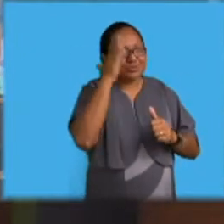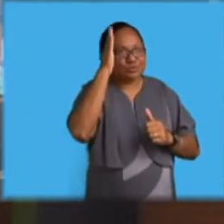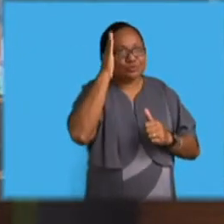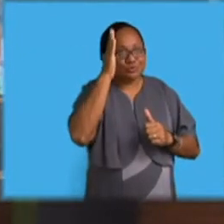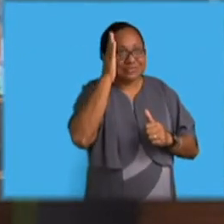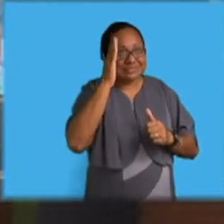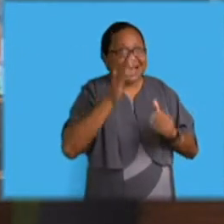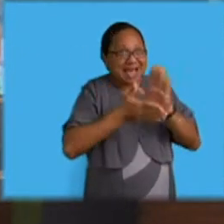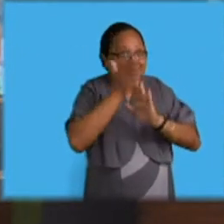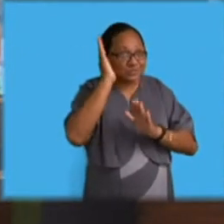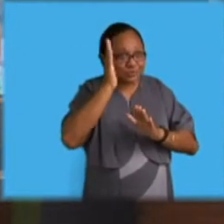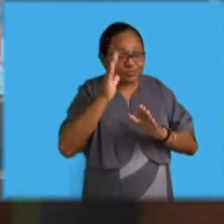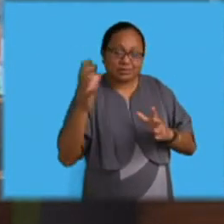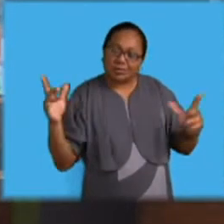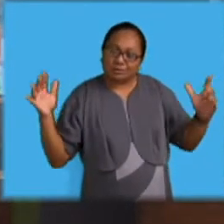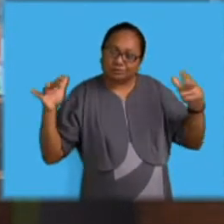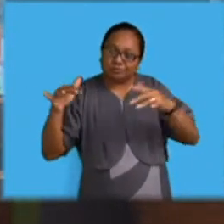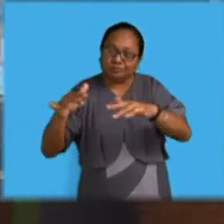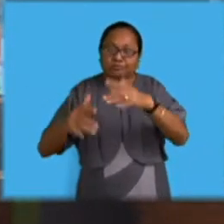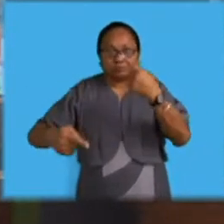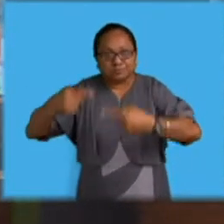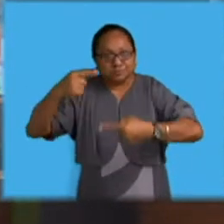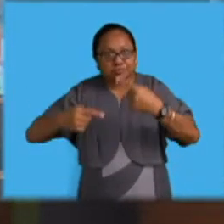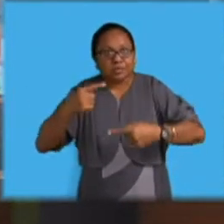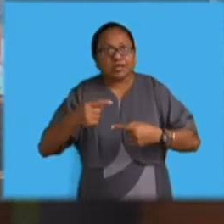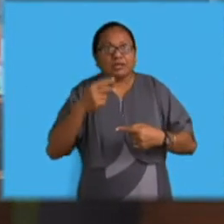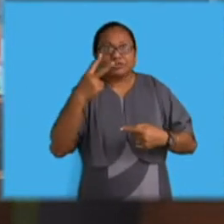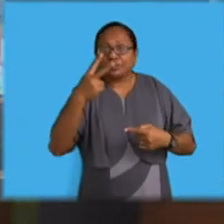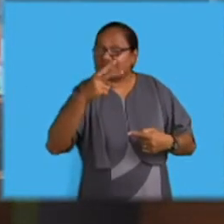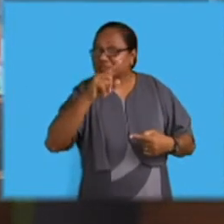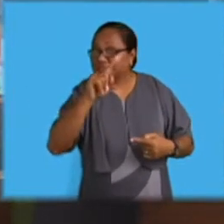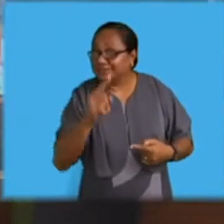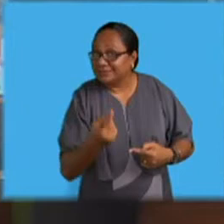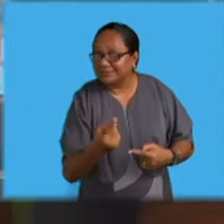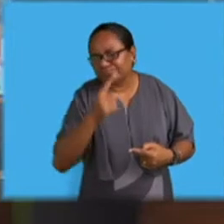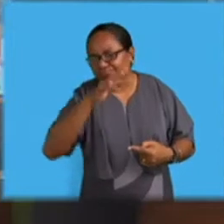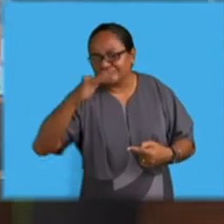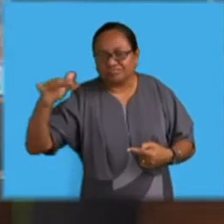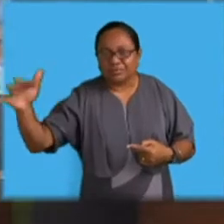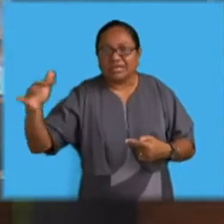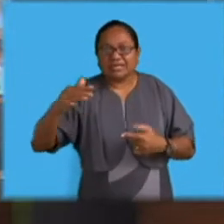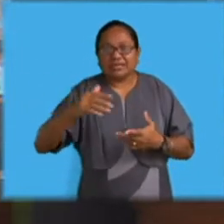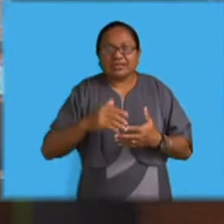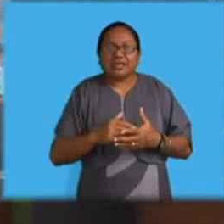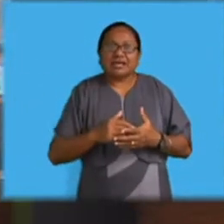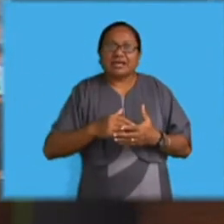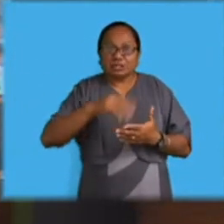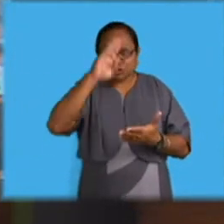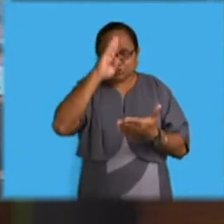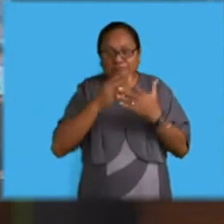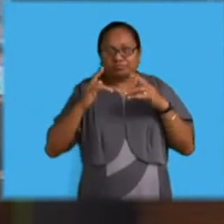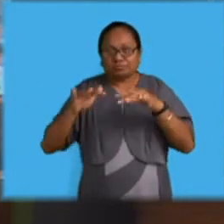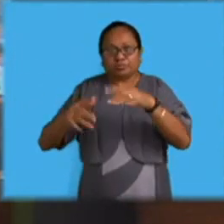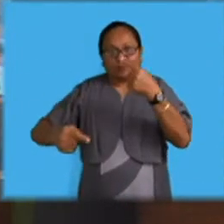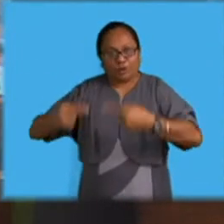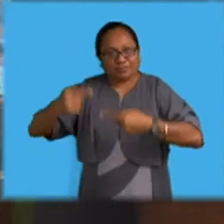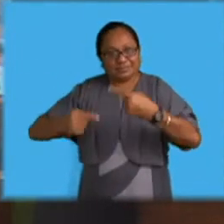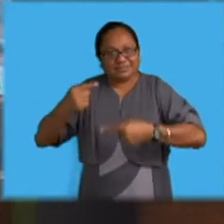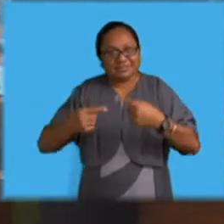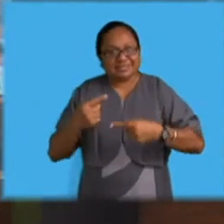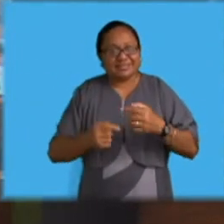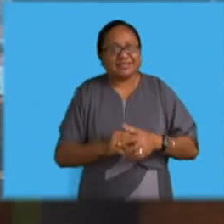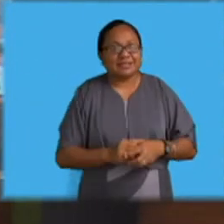with 2,495 athletes participating in the Games. dubbed the largest secondary school athletic meet